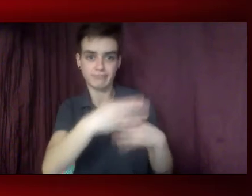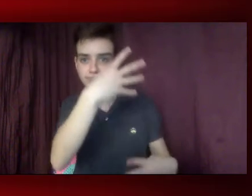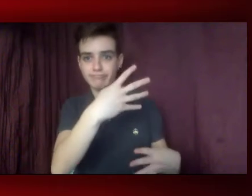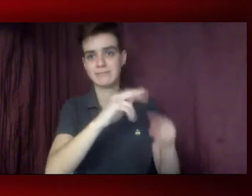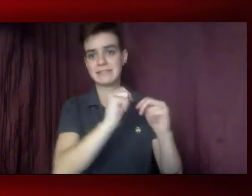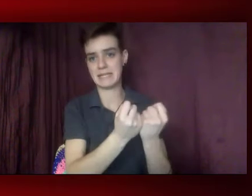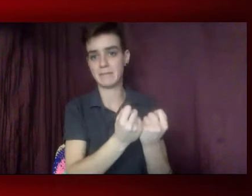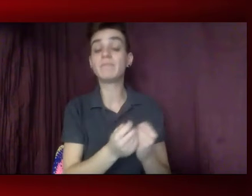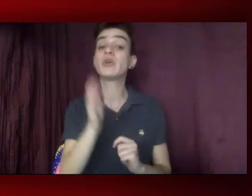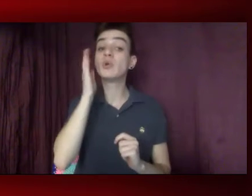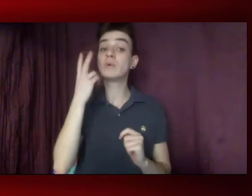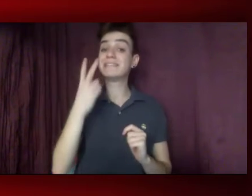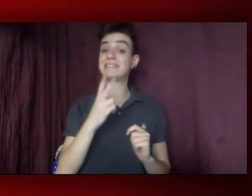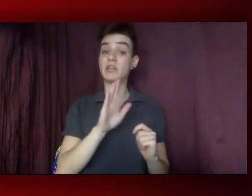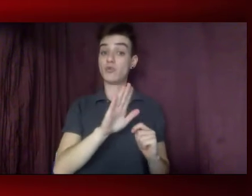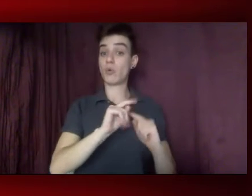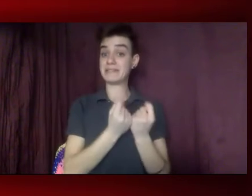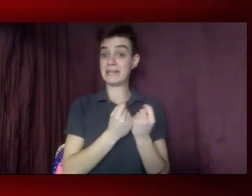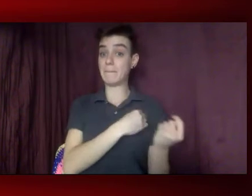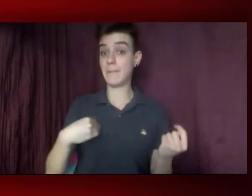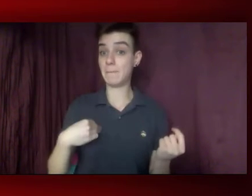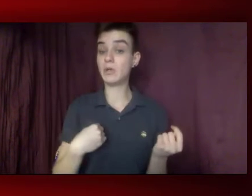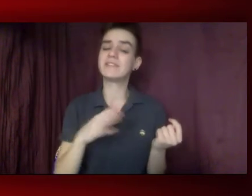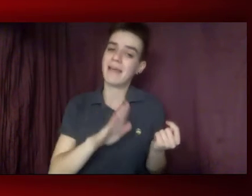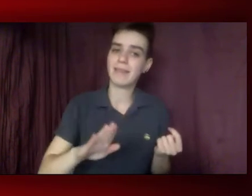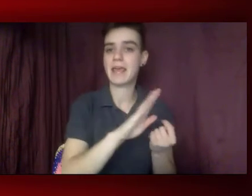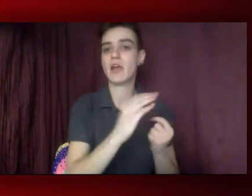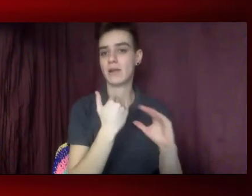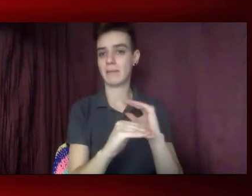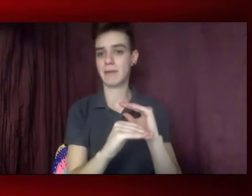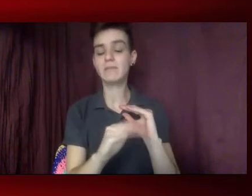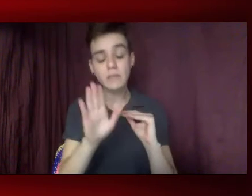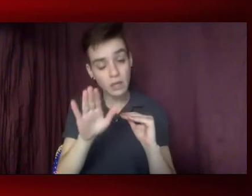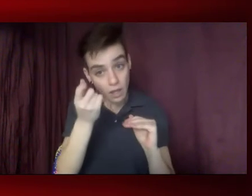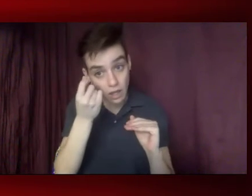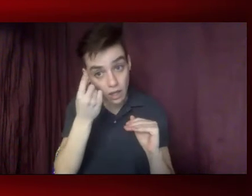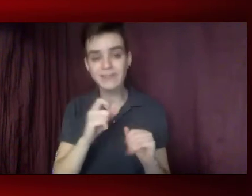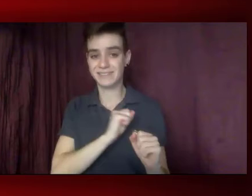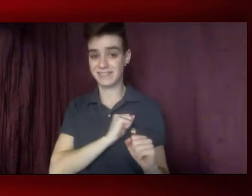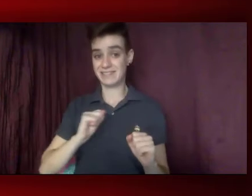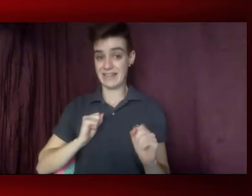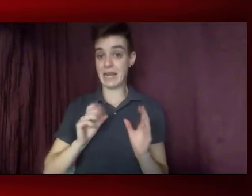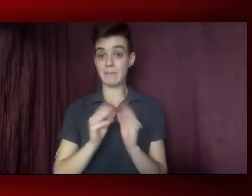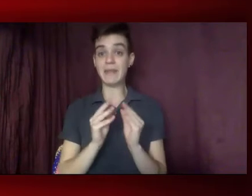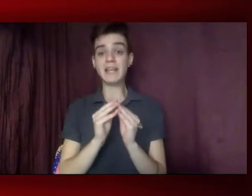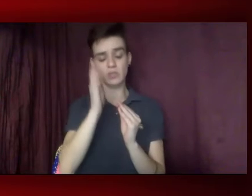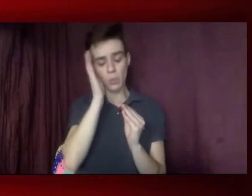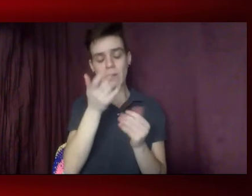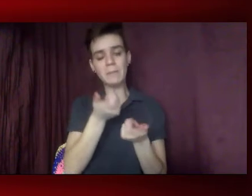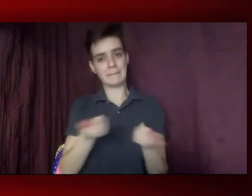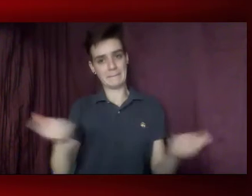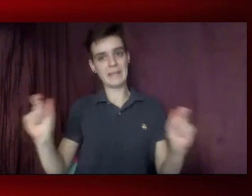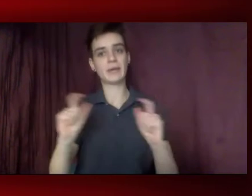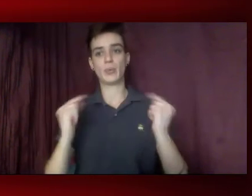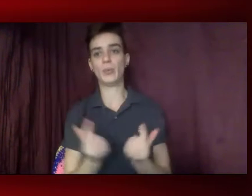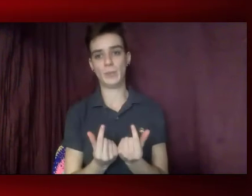everybody on your team. Please note, the Senate meetings are going to be much larger groups.